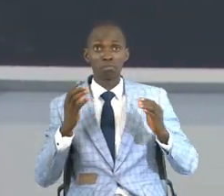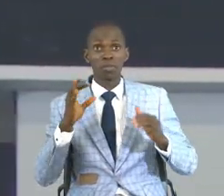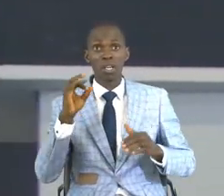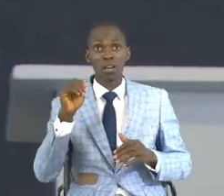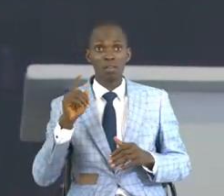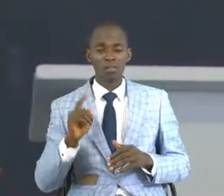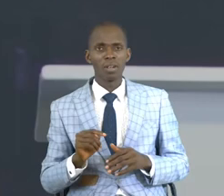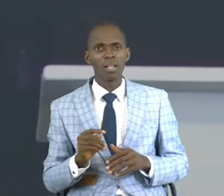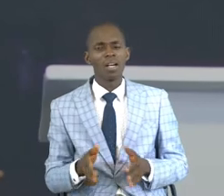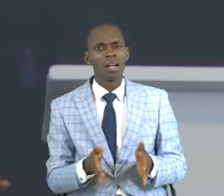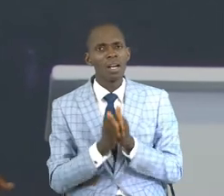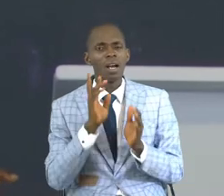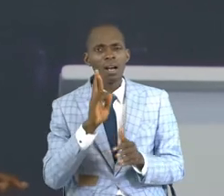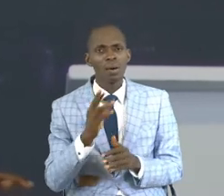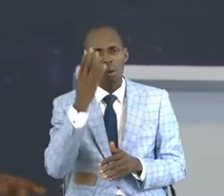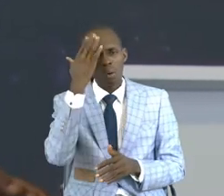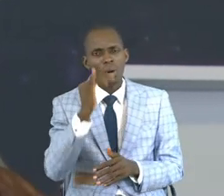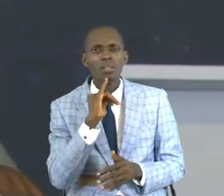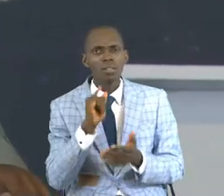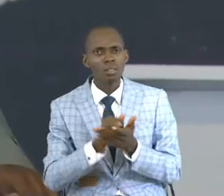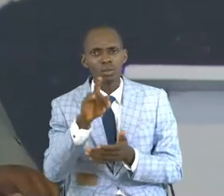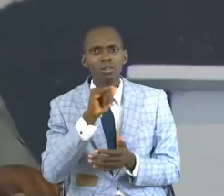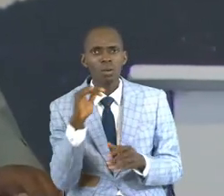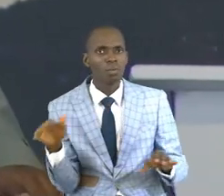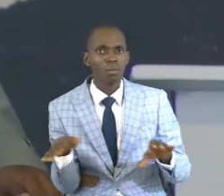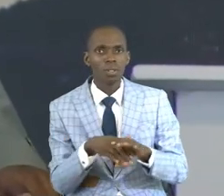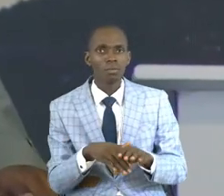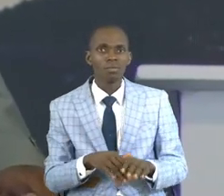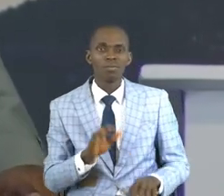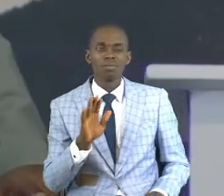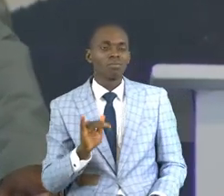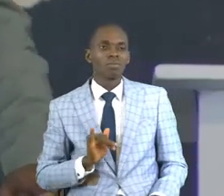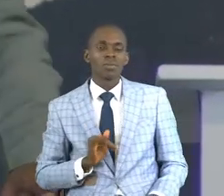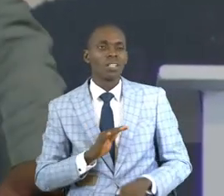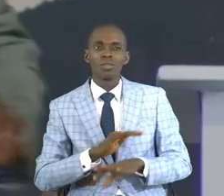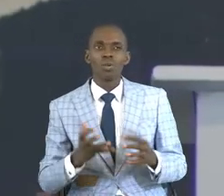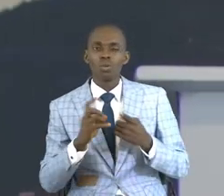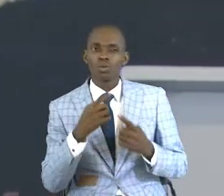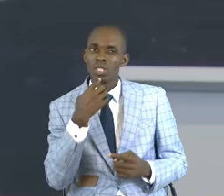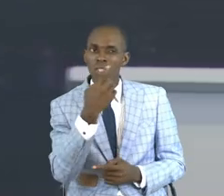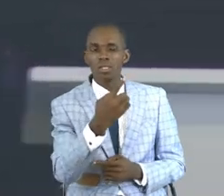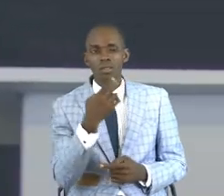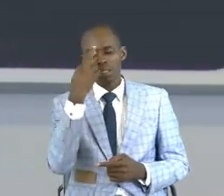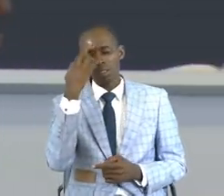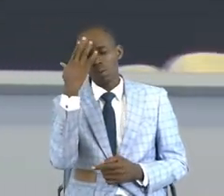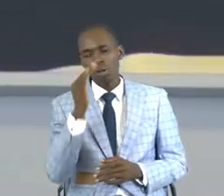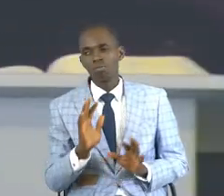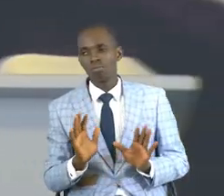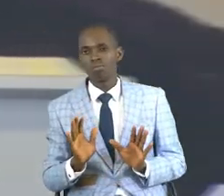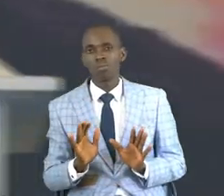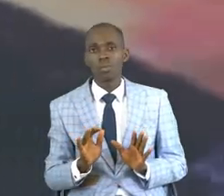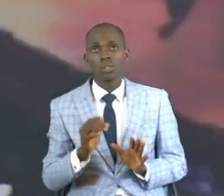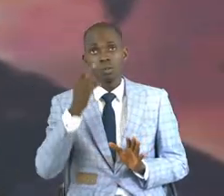not married? Said, well, I don't like to tell anybody this, but you know what? The way my